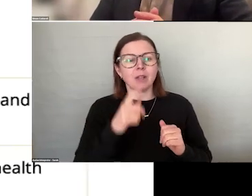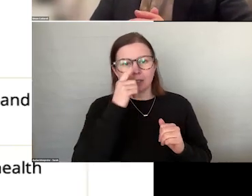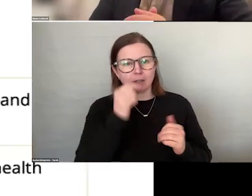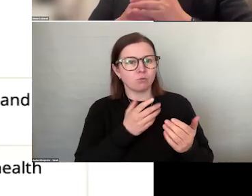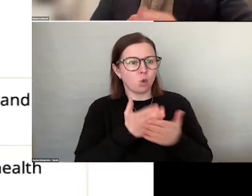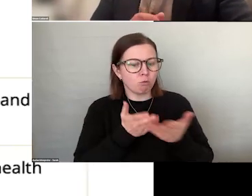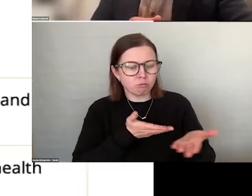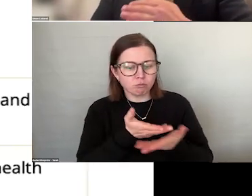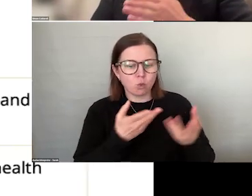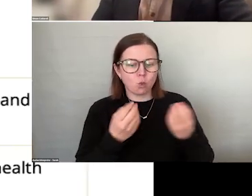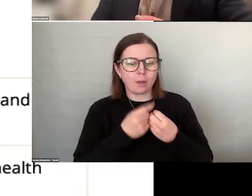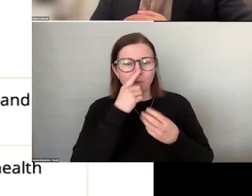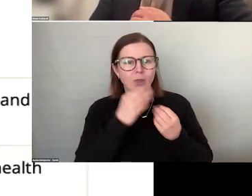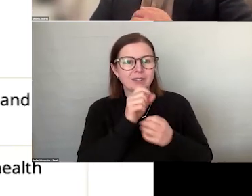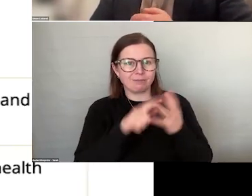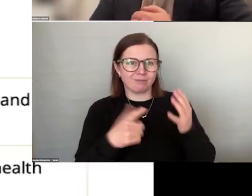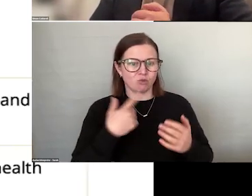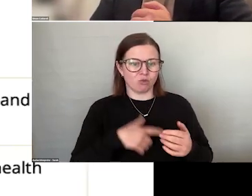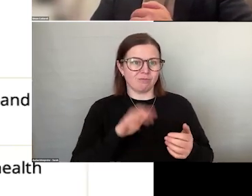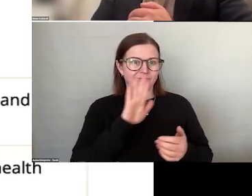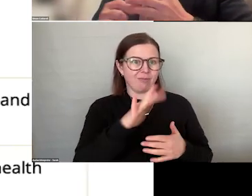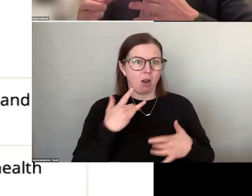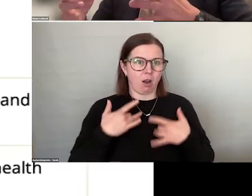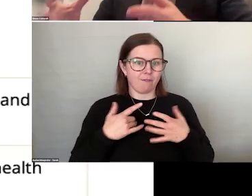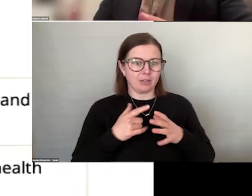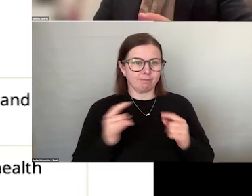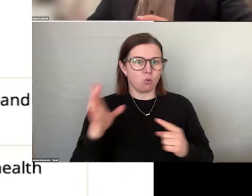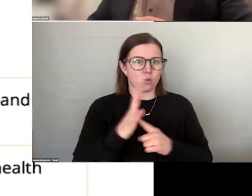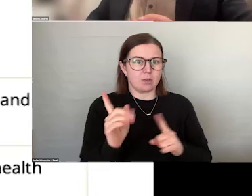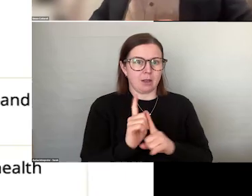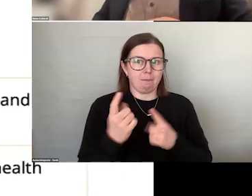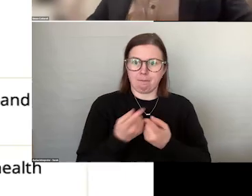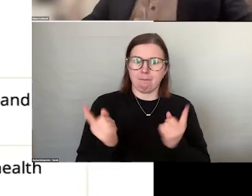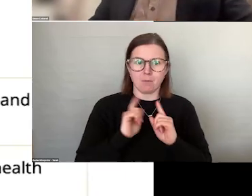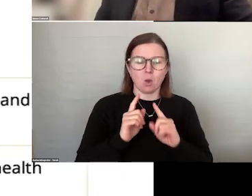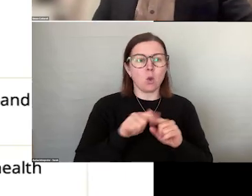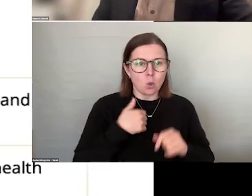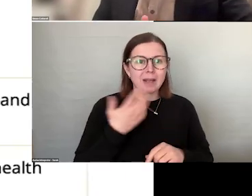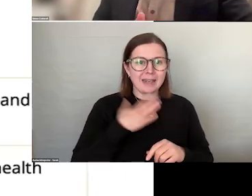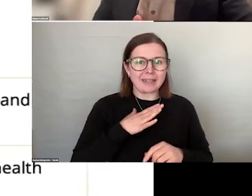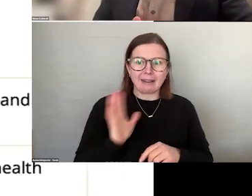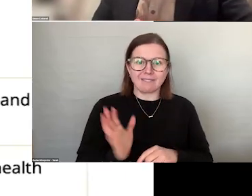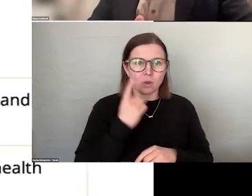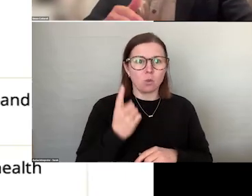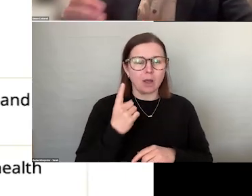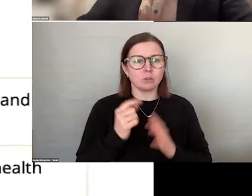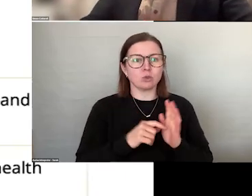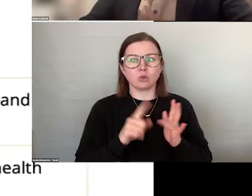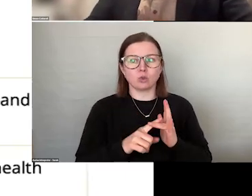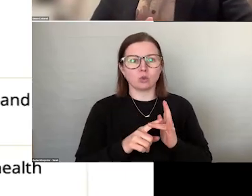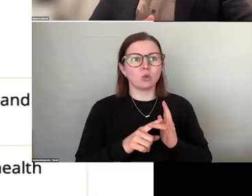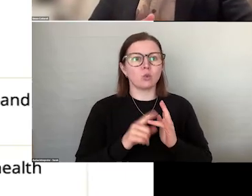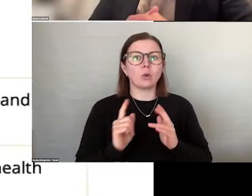intellectual disability, because their lives are just as important as the rest of us. And we need everyone to be able to present at a